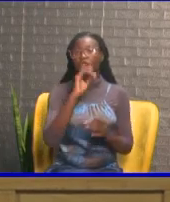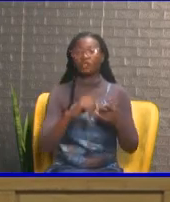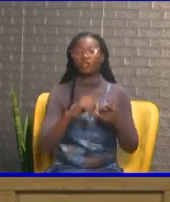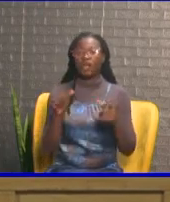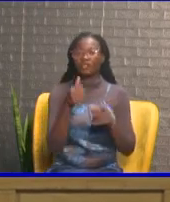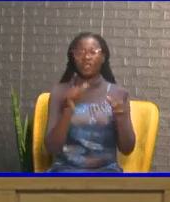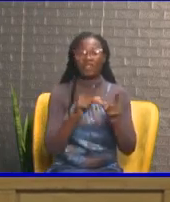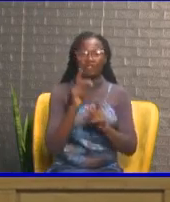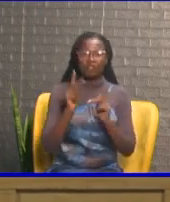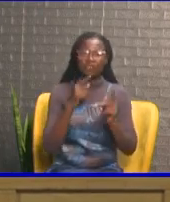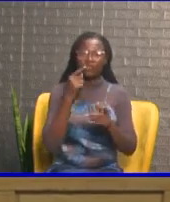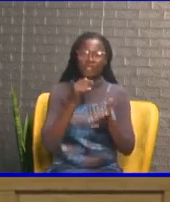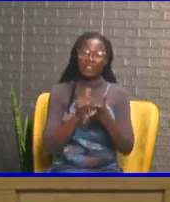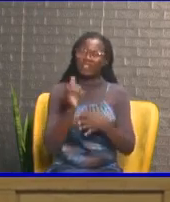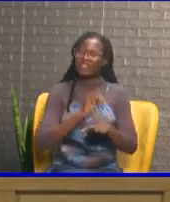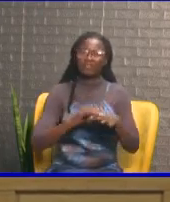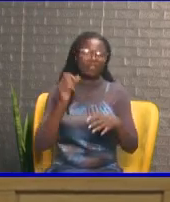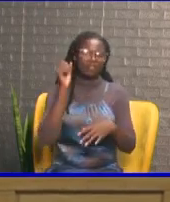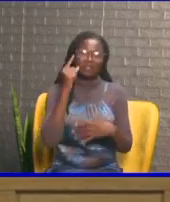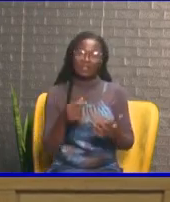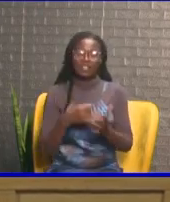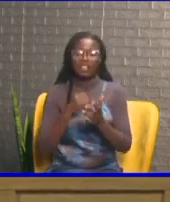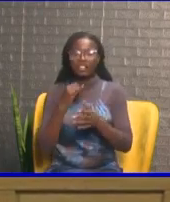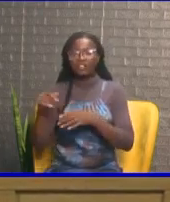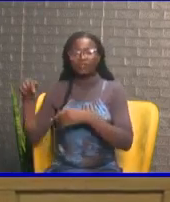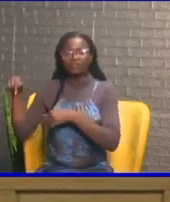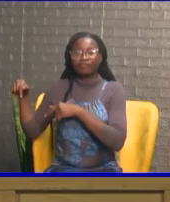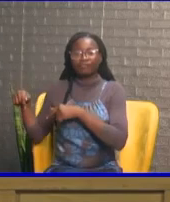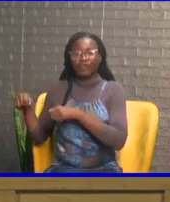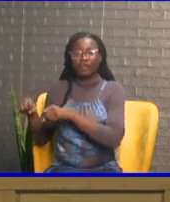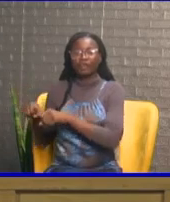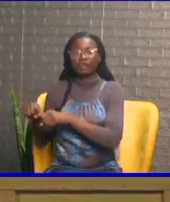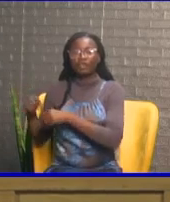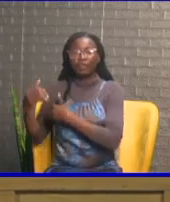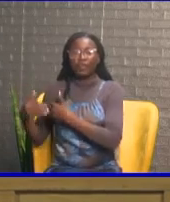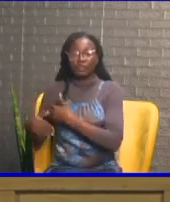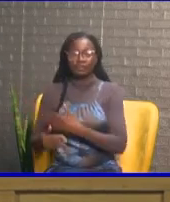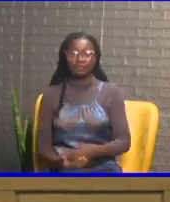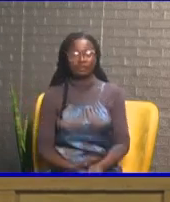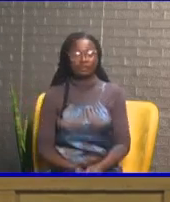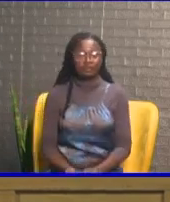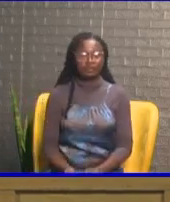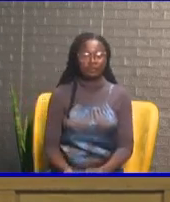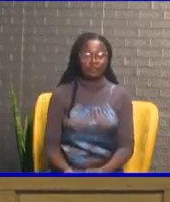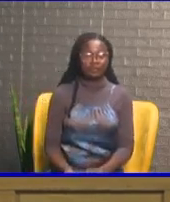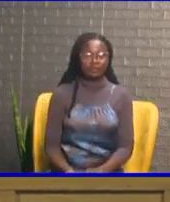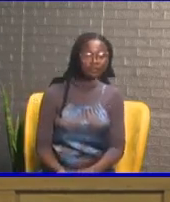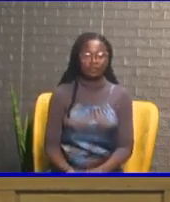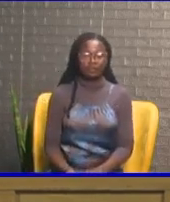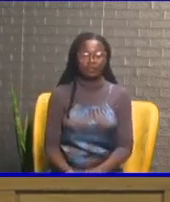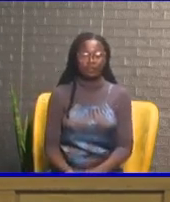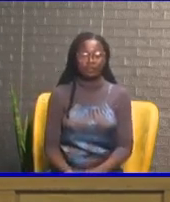I'm telling you, it's shoe bread. Why is it that, who was saying it? Was he saying it? Who